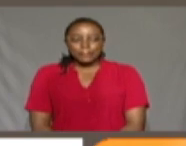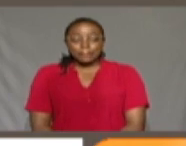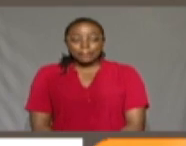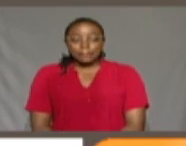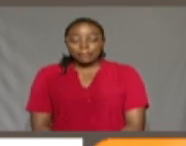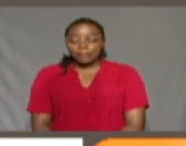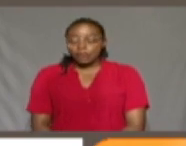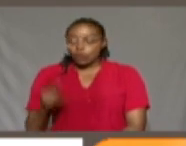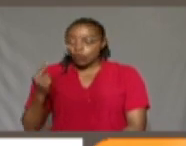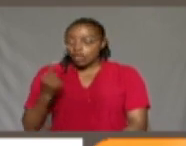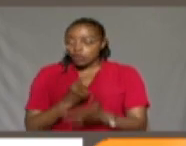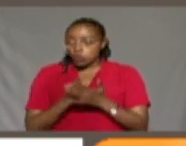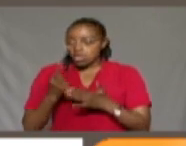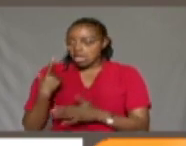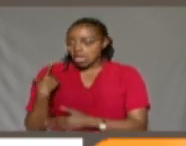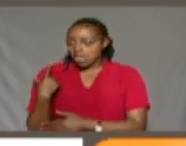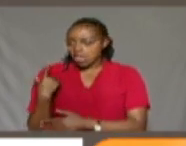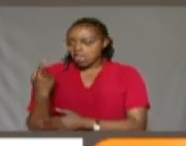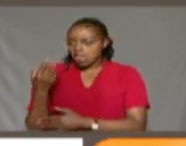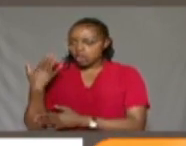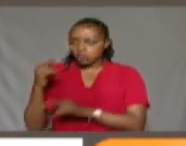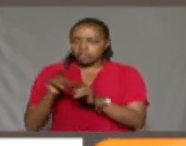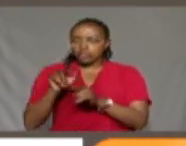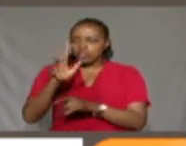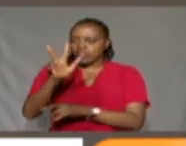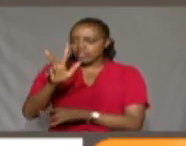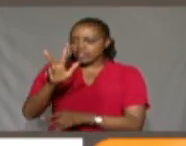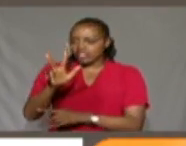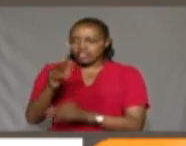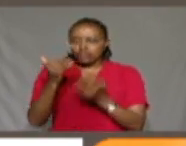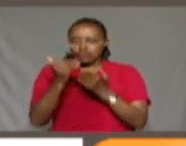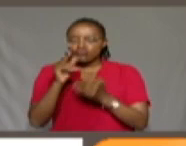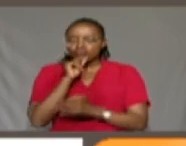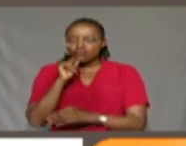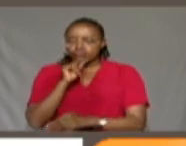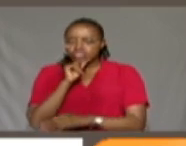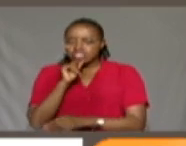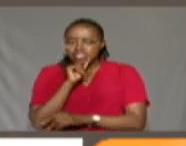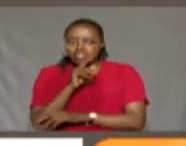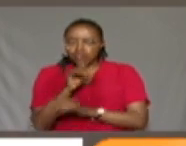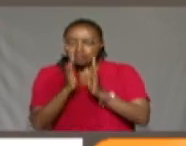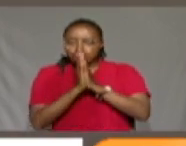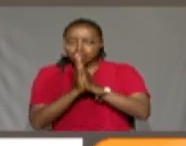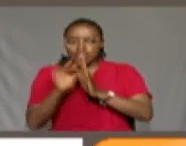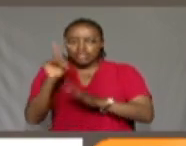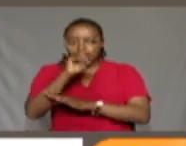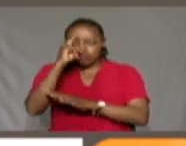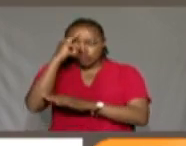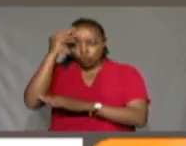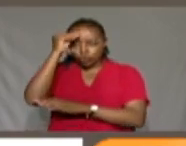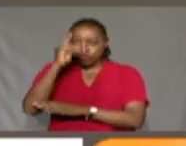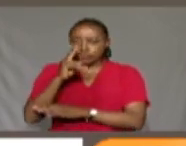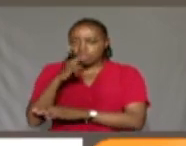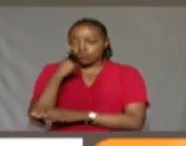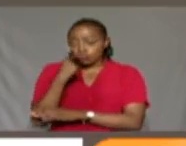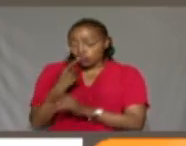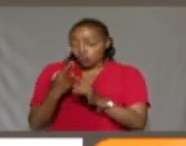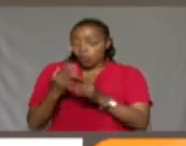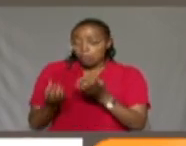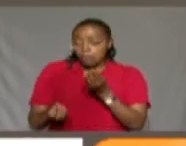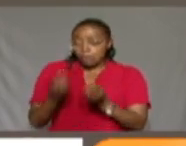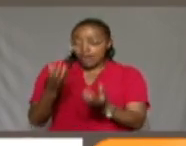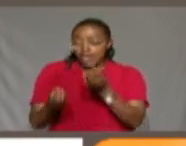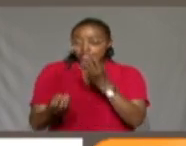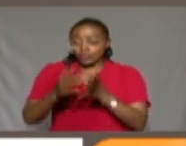A week ago, these three young children stole the show at an Eldume Secondary School prayer day for candidates in Ilchamus ward in